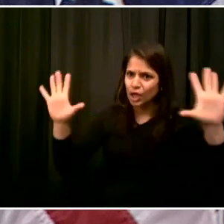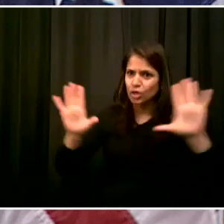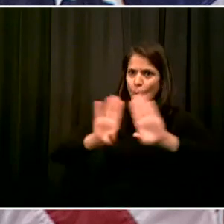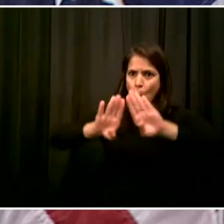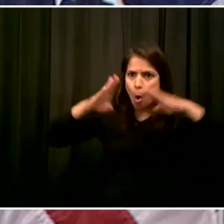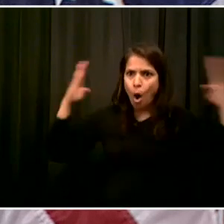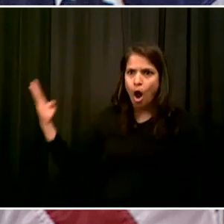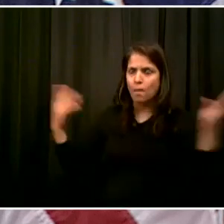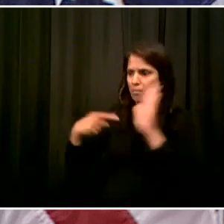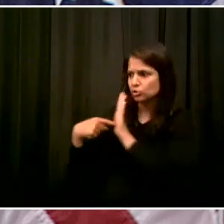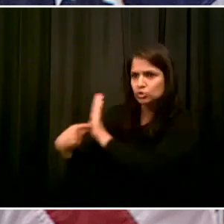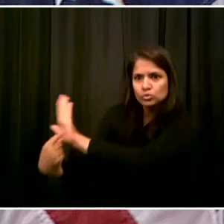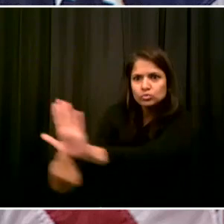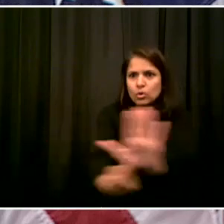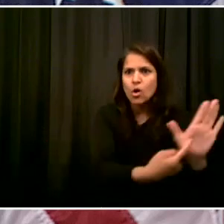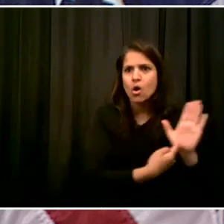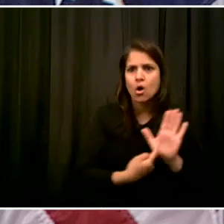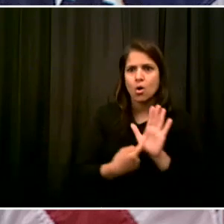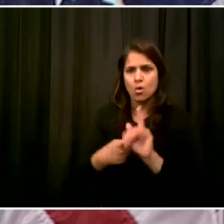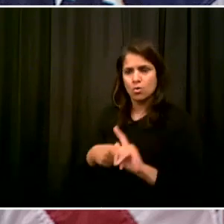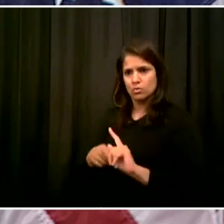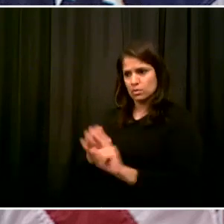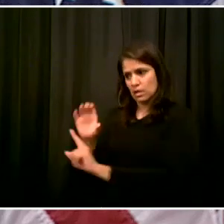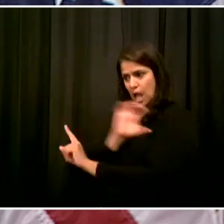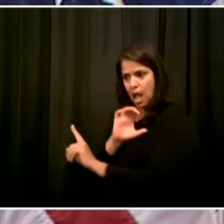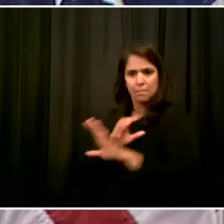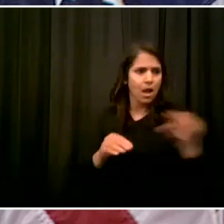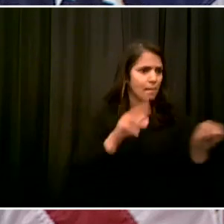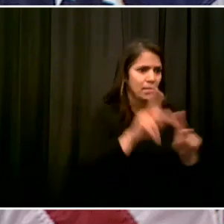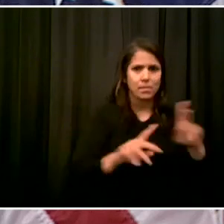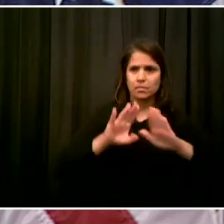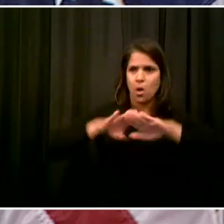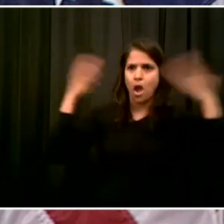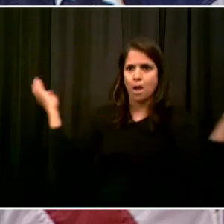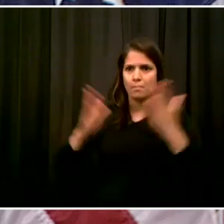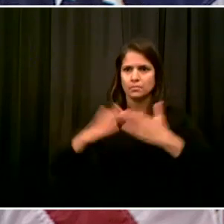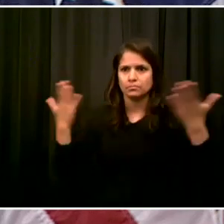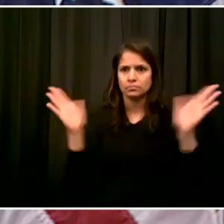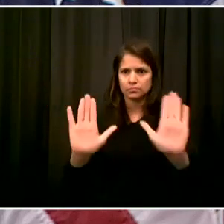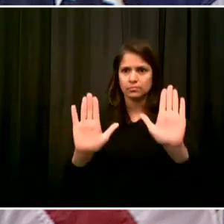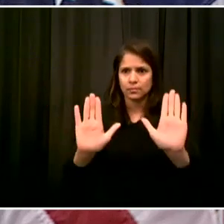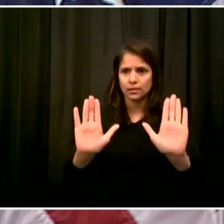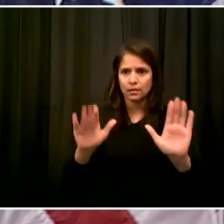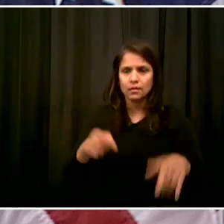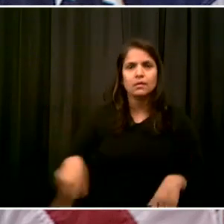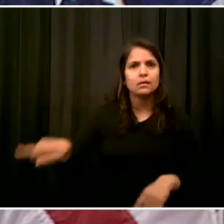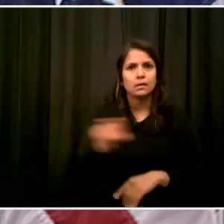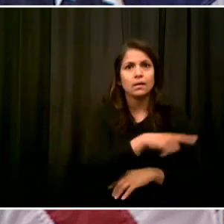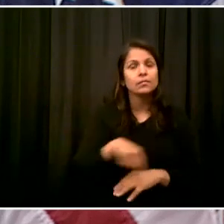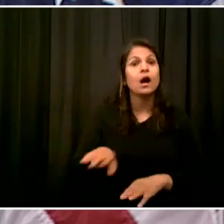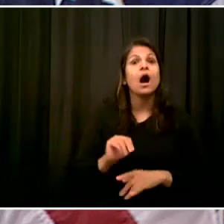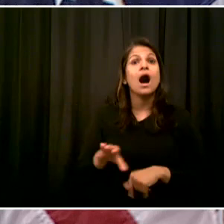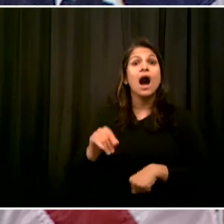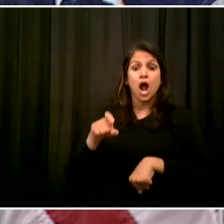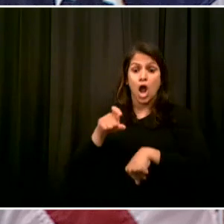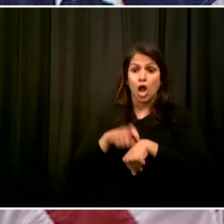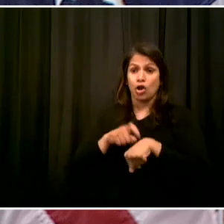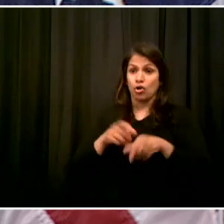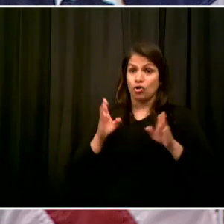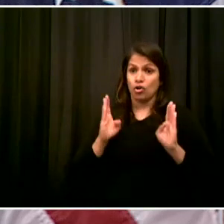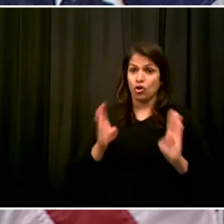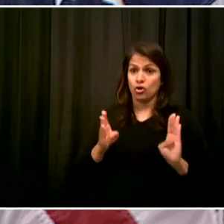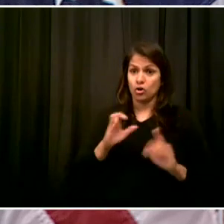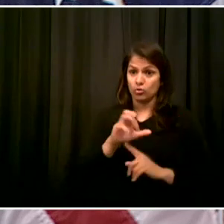it. Previous answer on a curfew was clear as a bell. Let me repeat it for you. The curfew continues till Sunday.